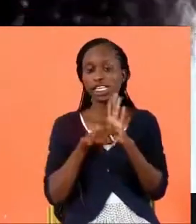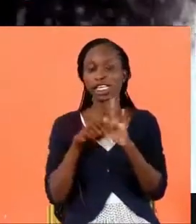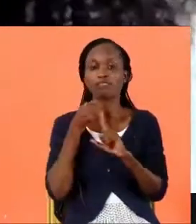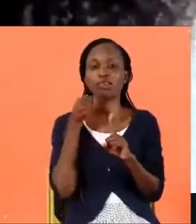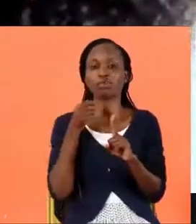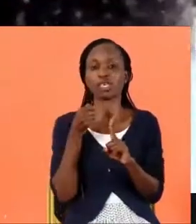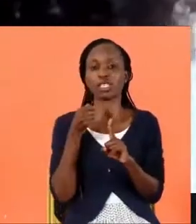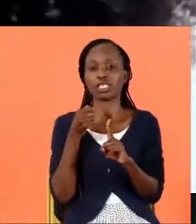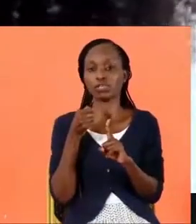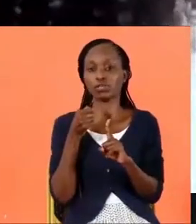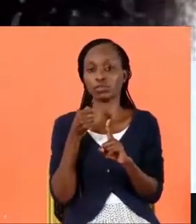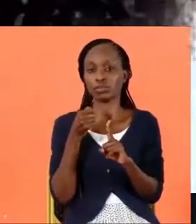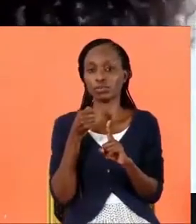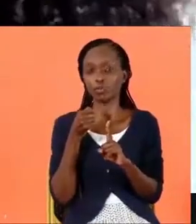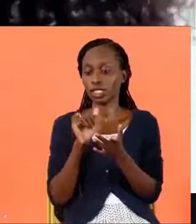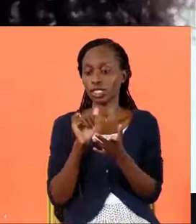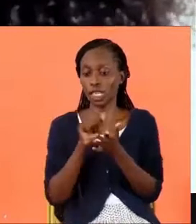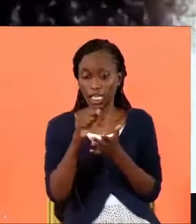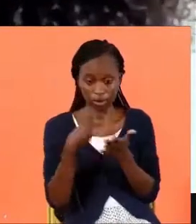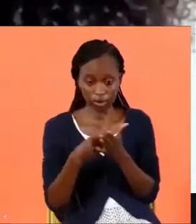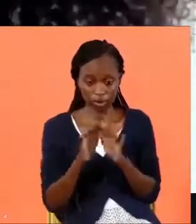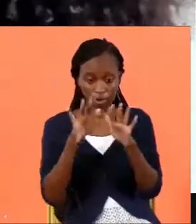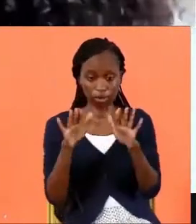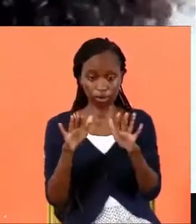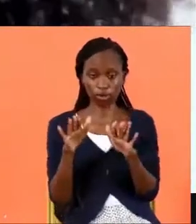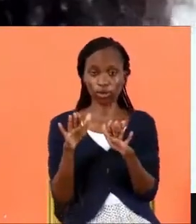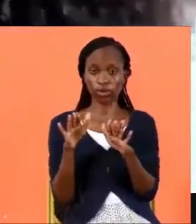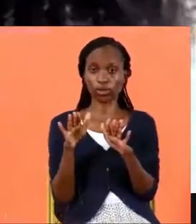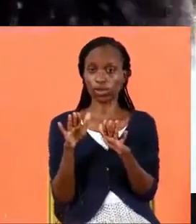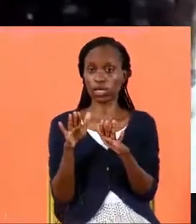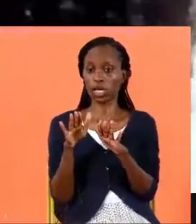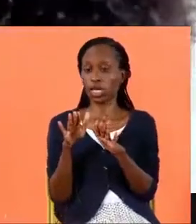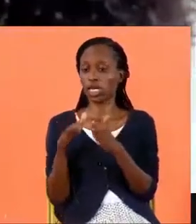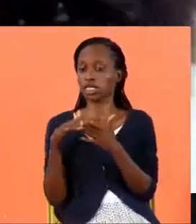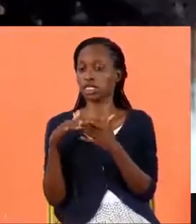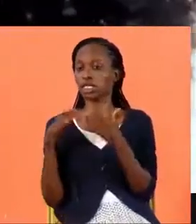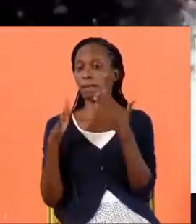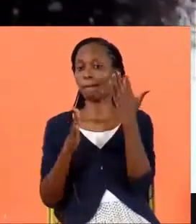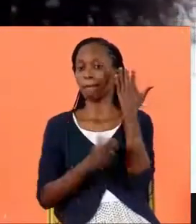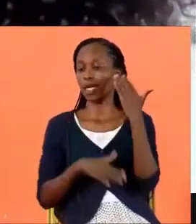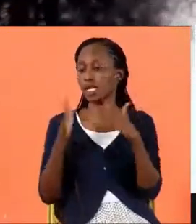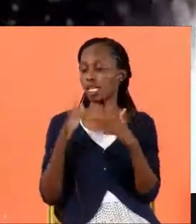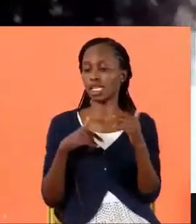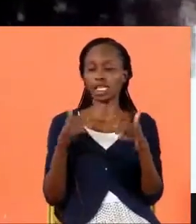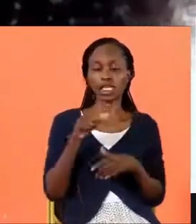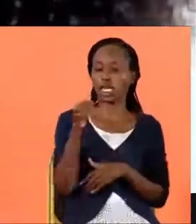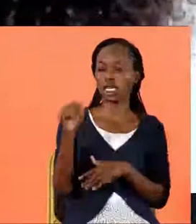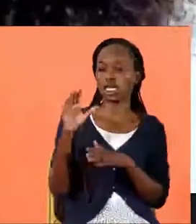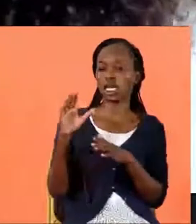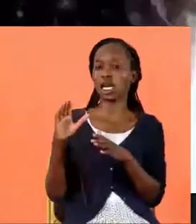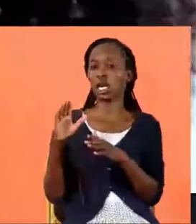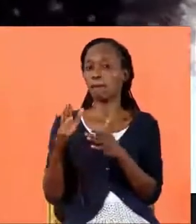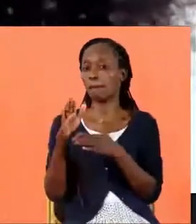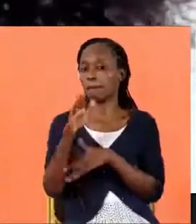impact that these illicit financial flows are having on the continent is much worse than anywhere else. And also, when you take a